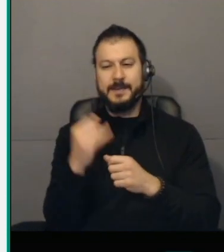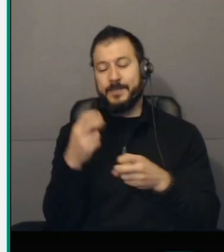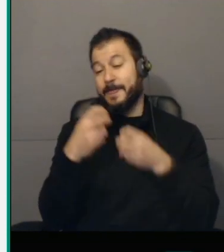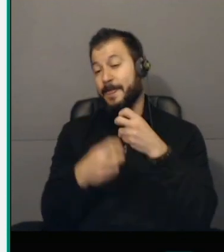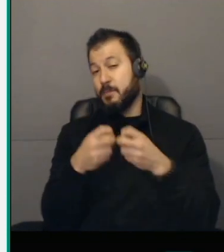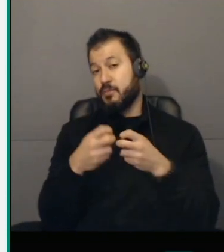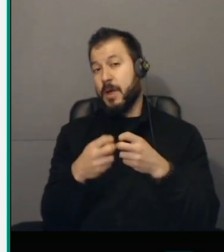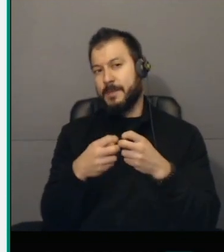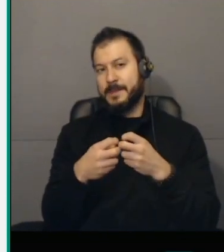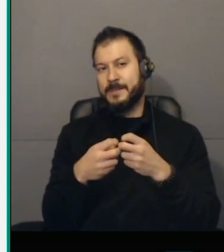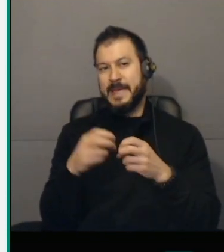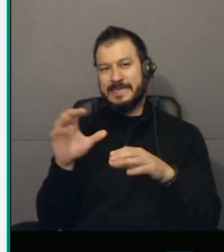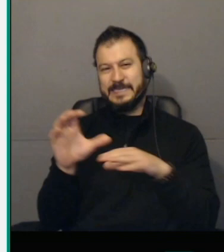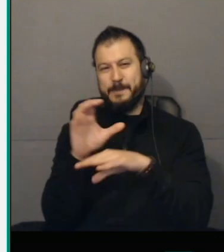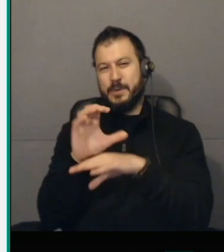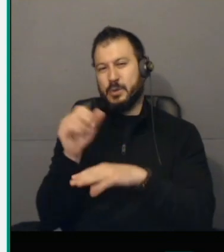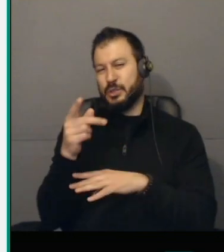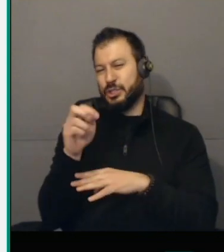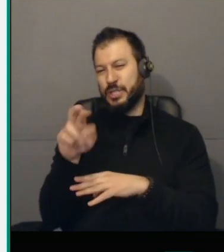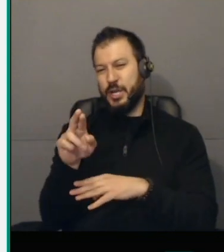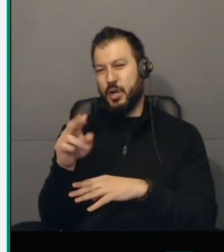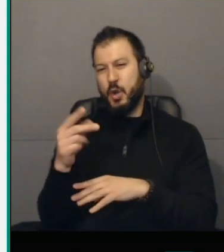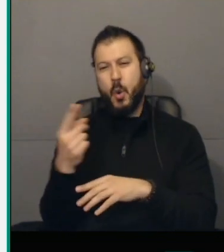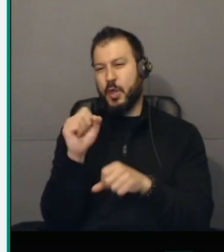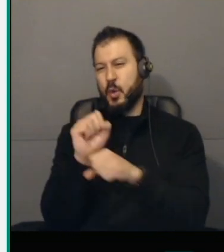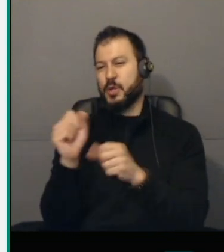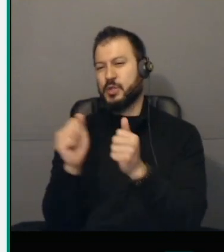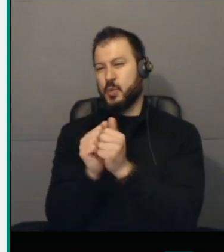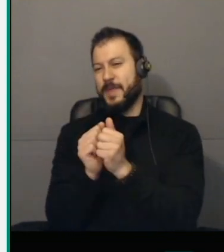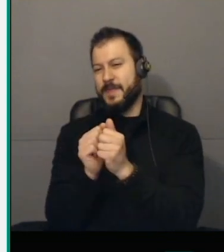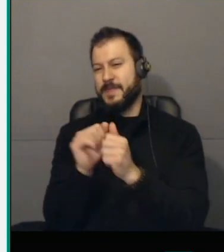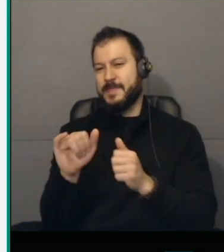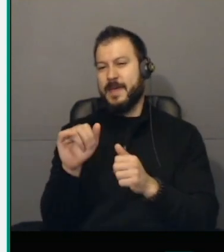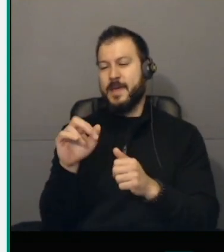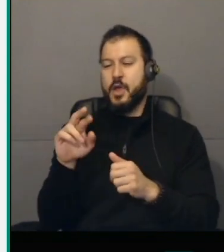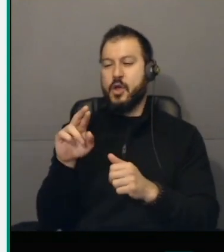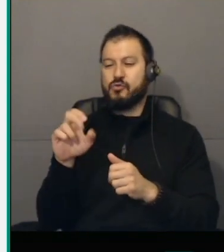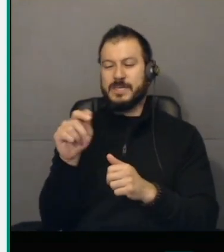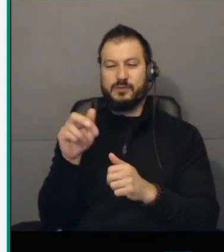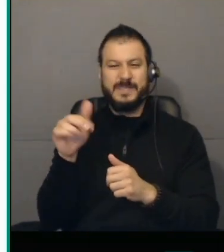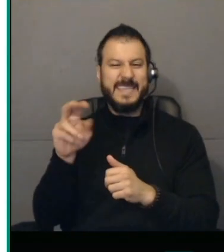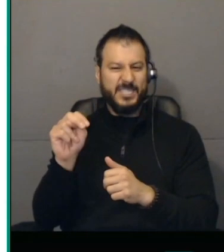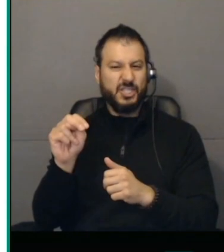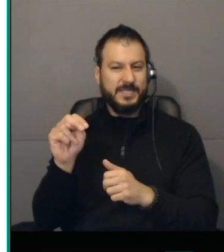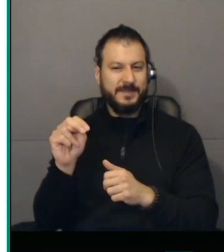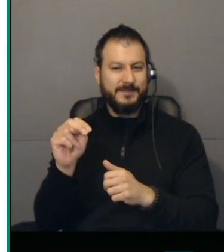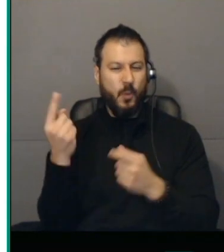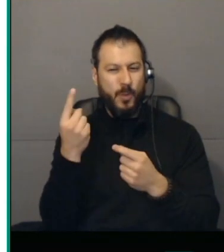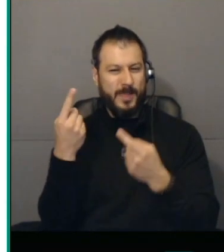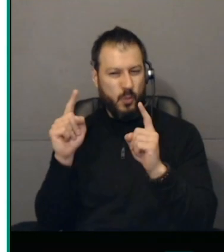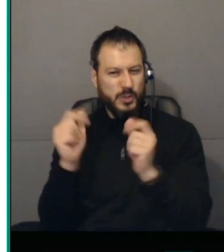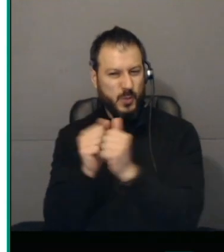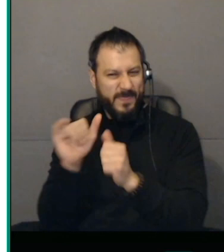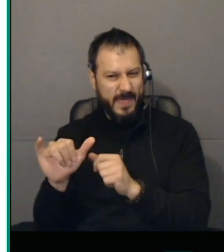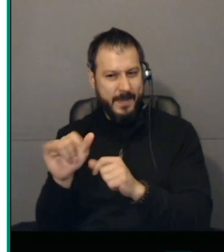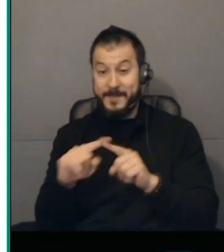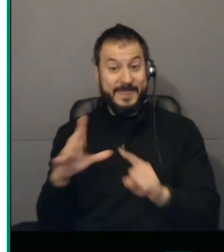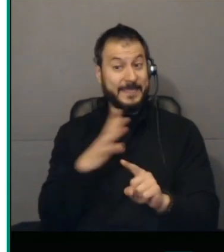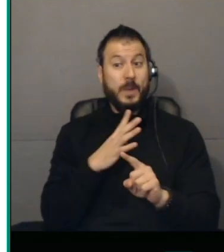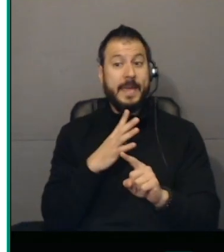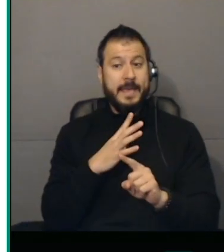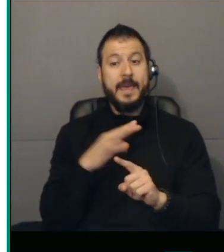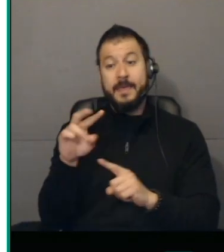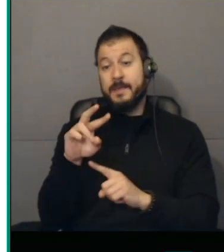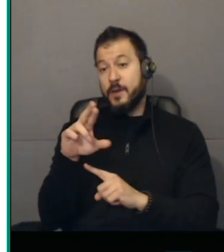here is that it's a compute shader, and VRS only works with the fixed function rasterization. But that's okay.